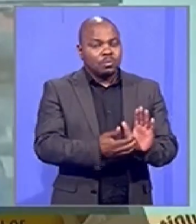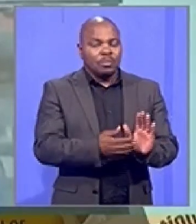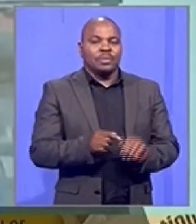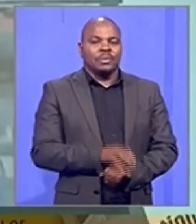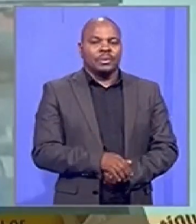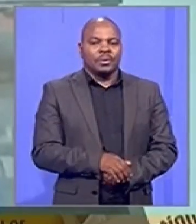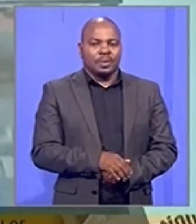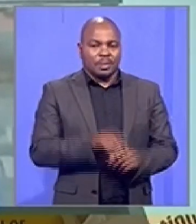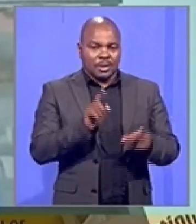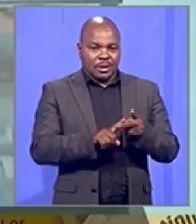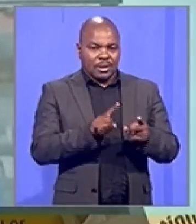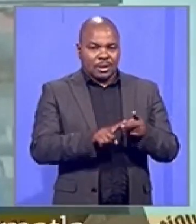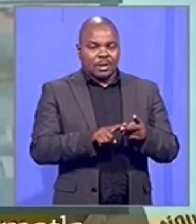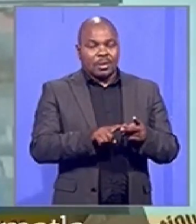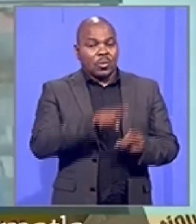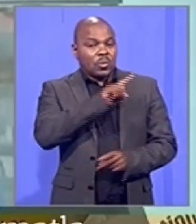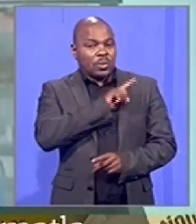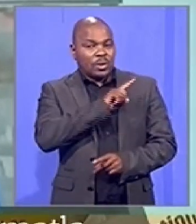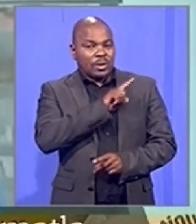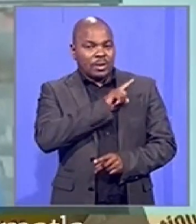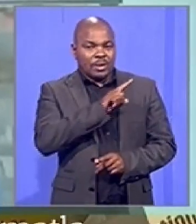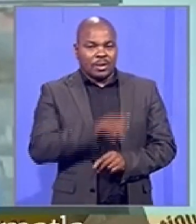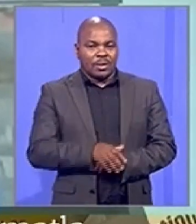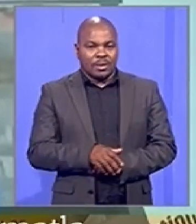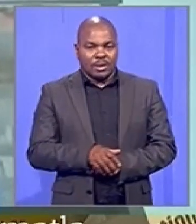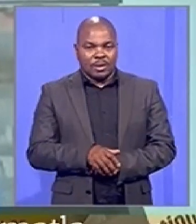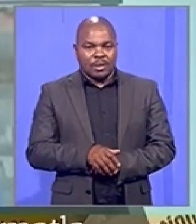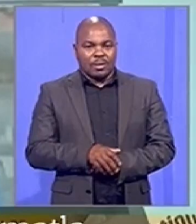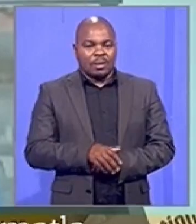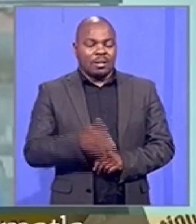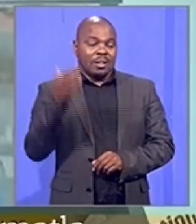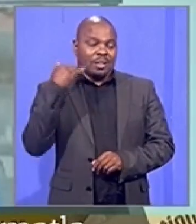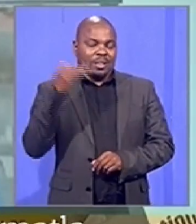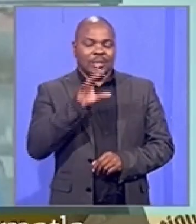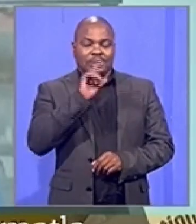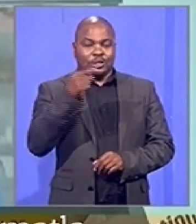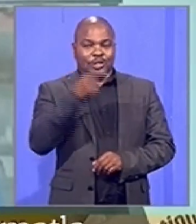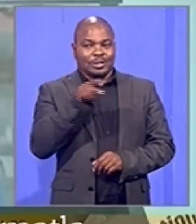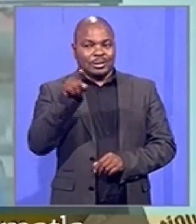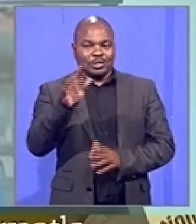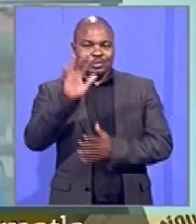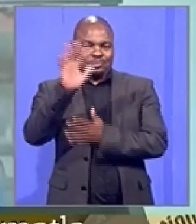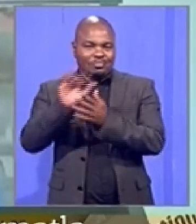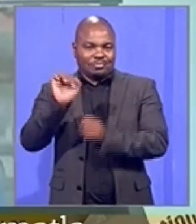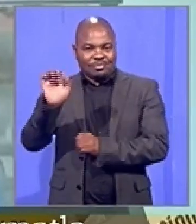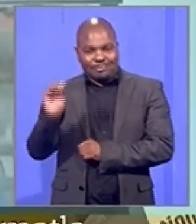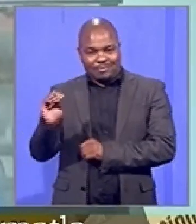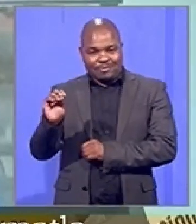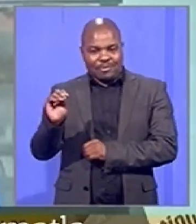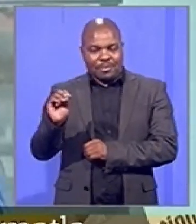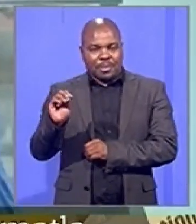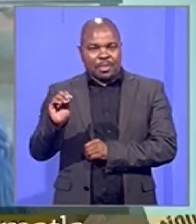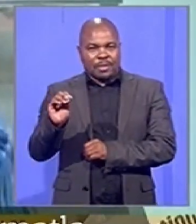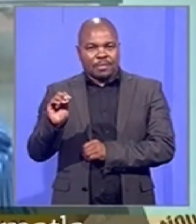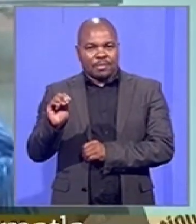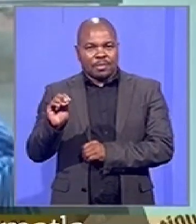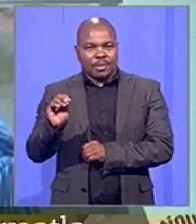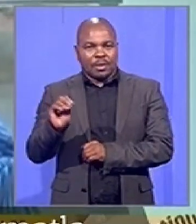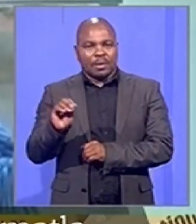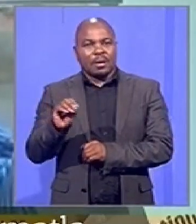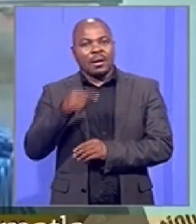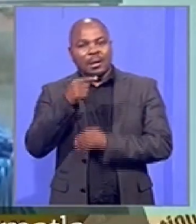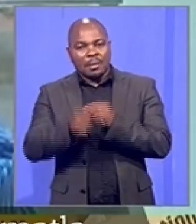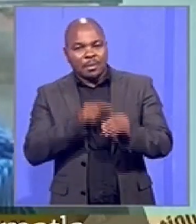And of course, one version being we have the version of the former DG, insofar as what